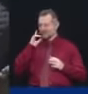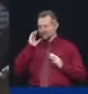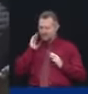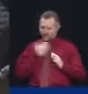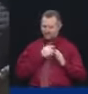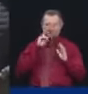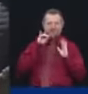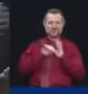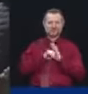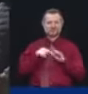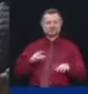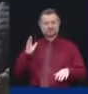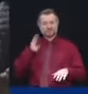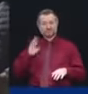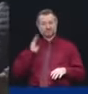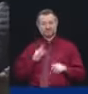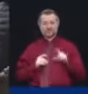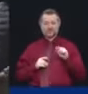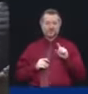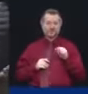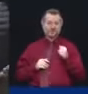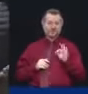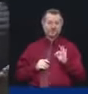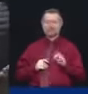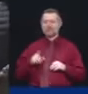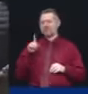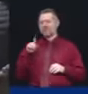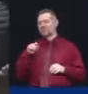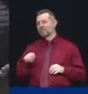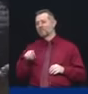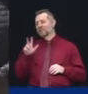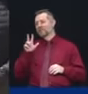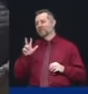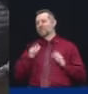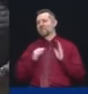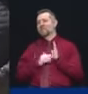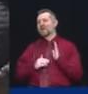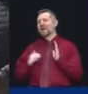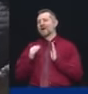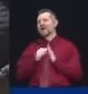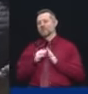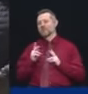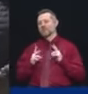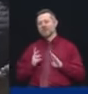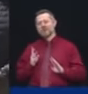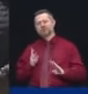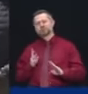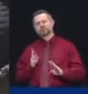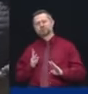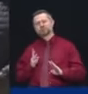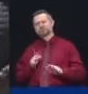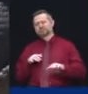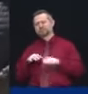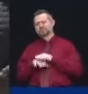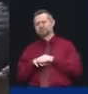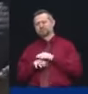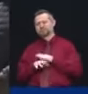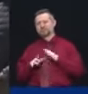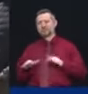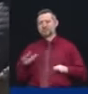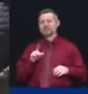record attendance of over 1.3 million people here for the state fair in 2019